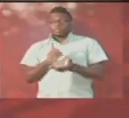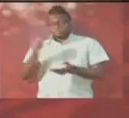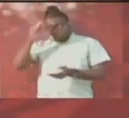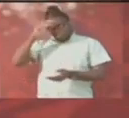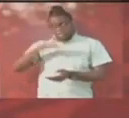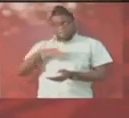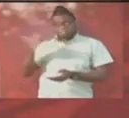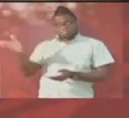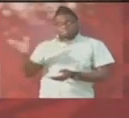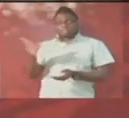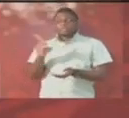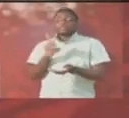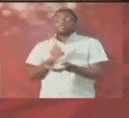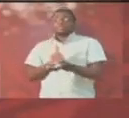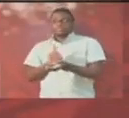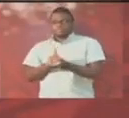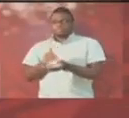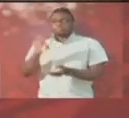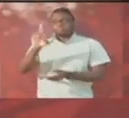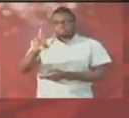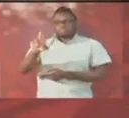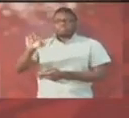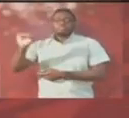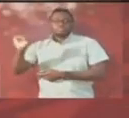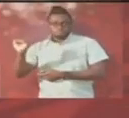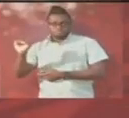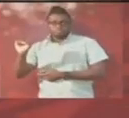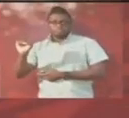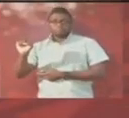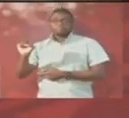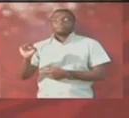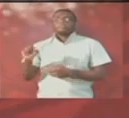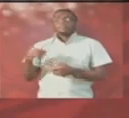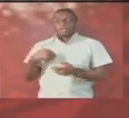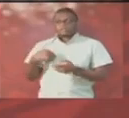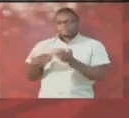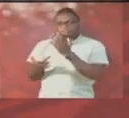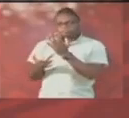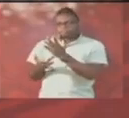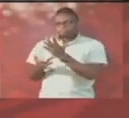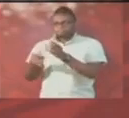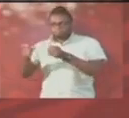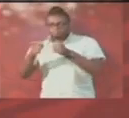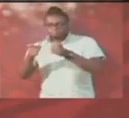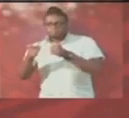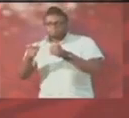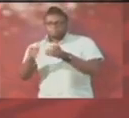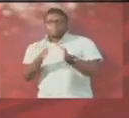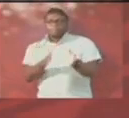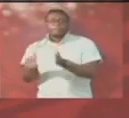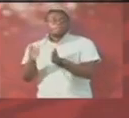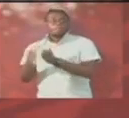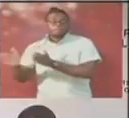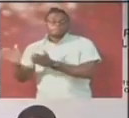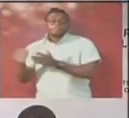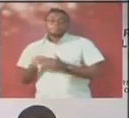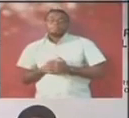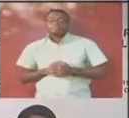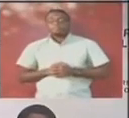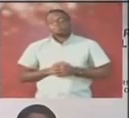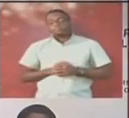Singh, Geographic Information Systems Manager, Epidemiology Division, Ministry of Health.